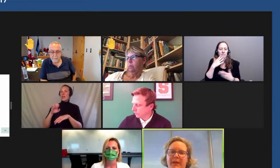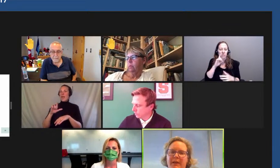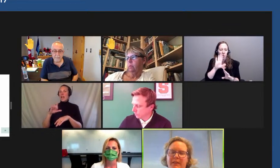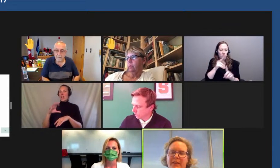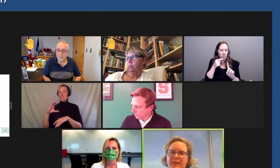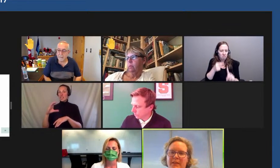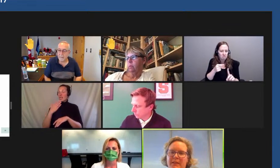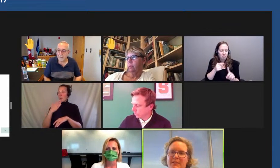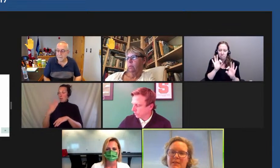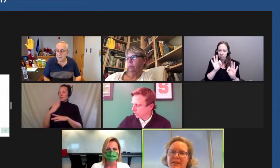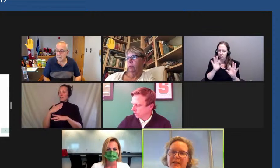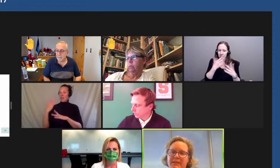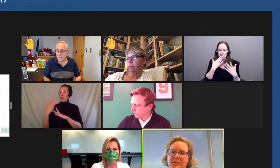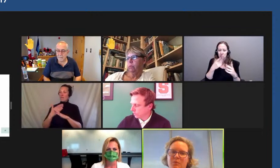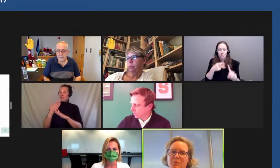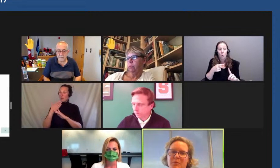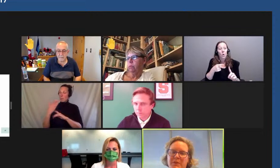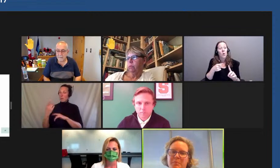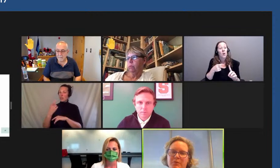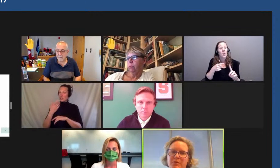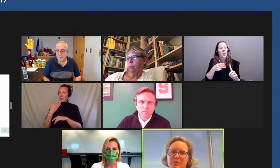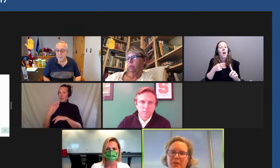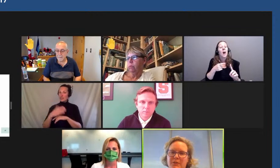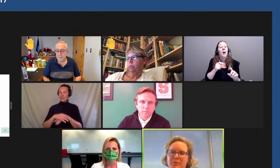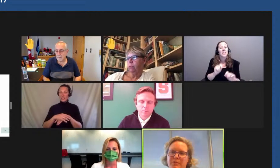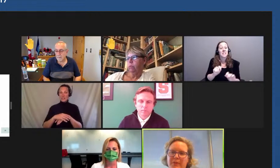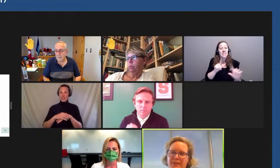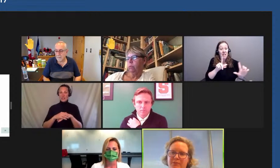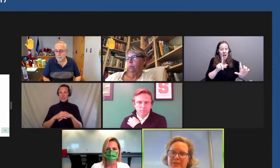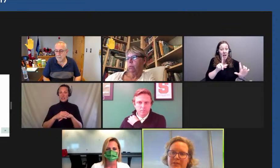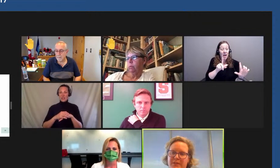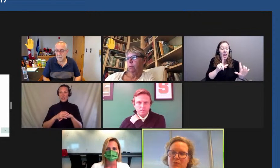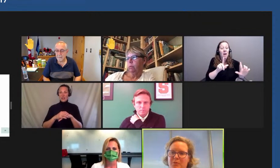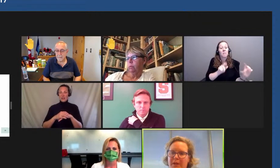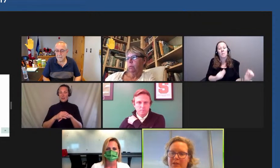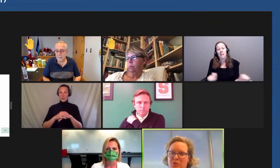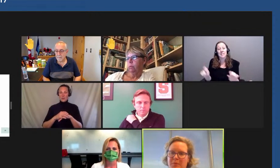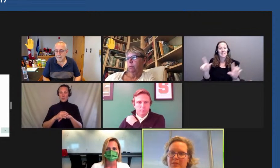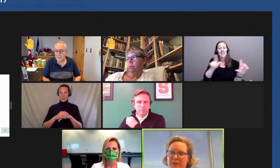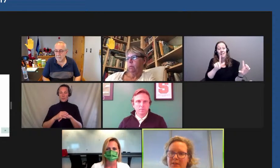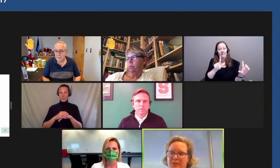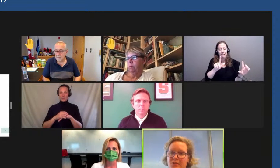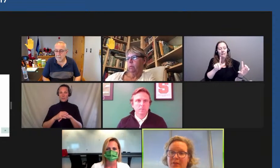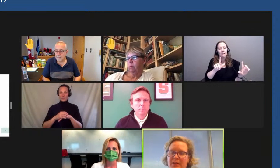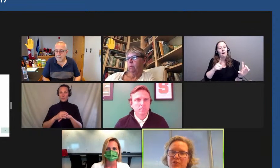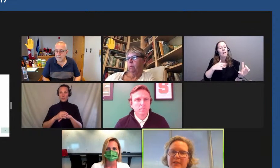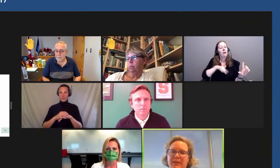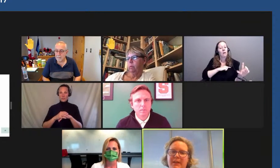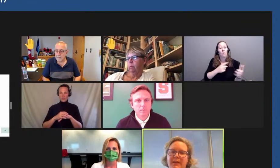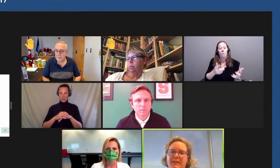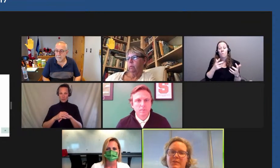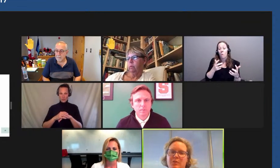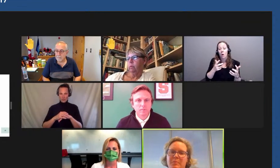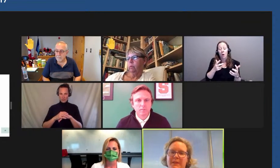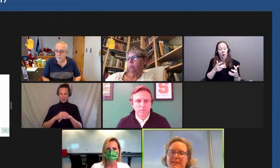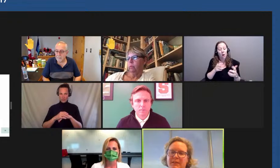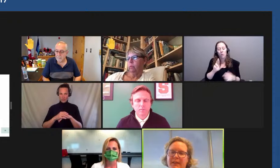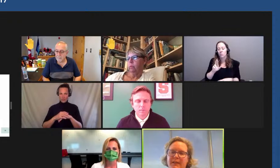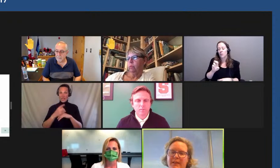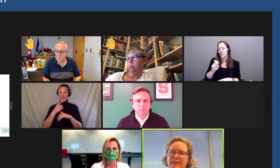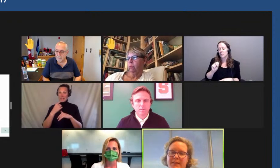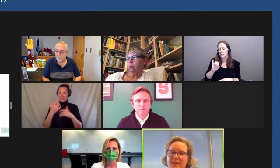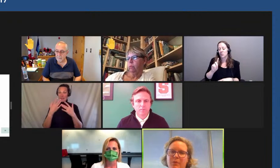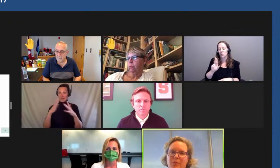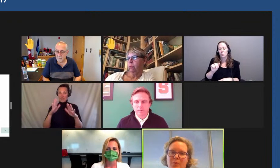And I think the next slide, we spoke to wanting to advance the residual management strategy. And so